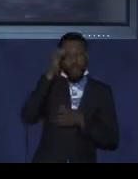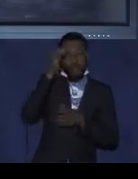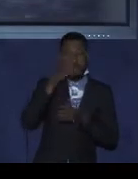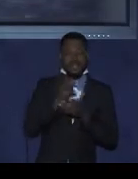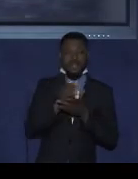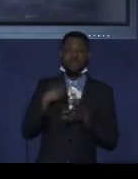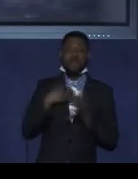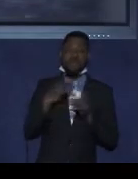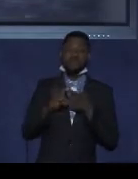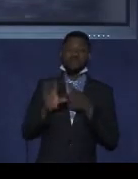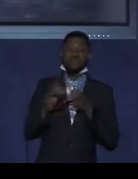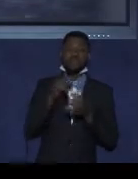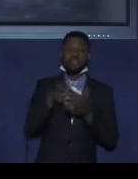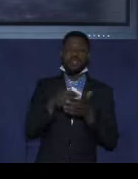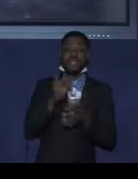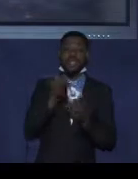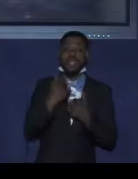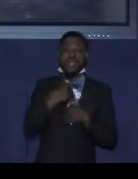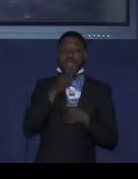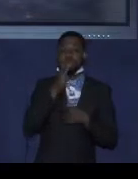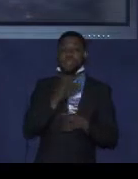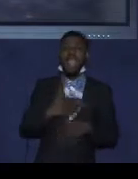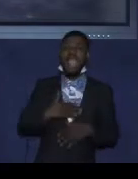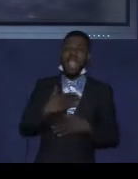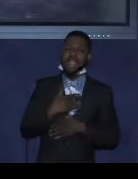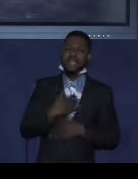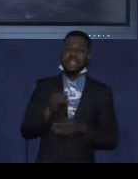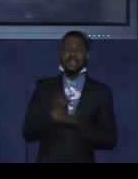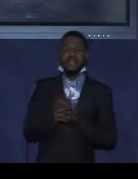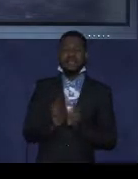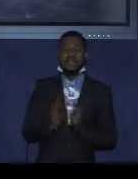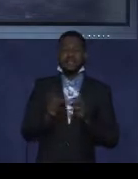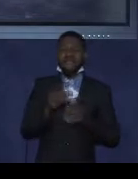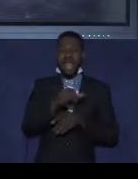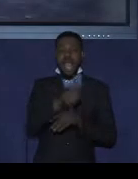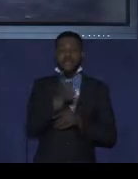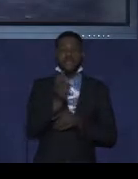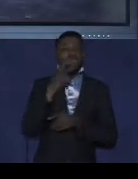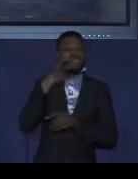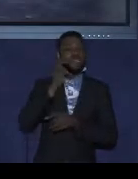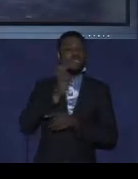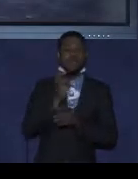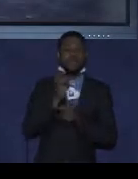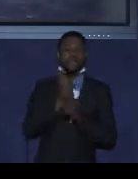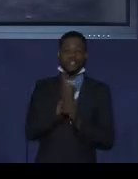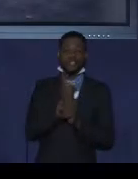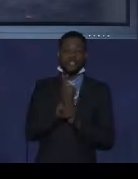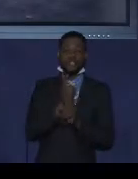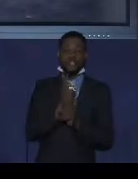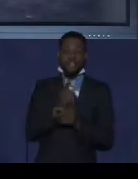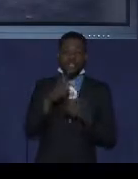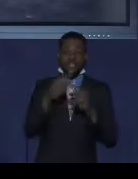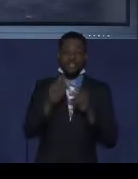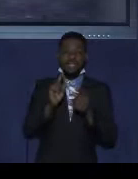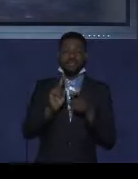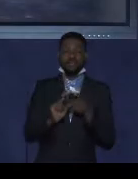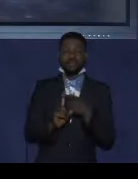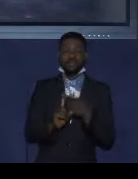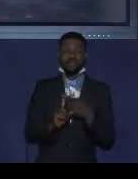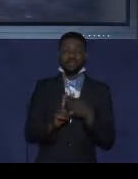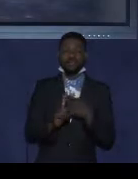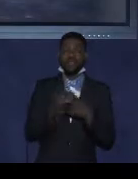opinion that, okay, we want to do this, and they have been enjoying that privilege, and another tribe just try